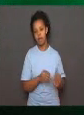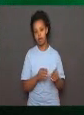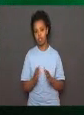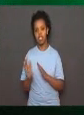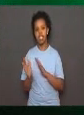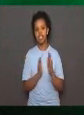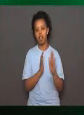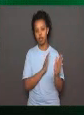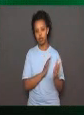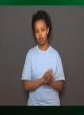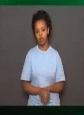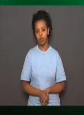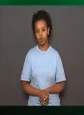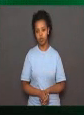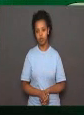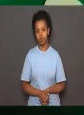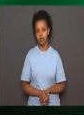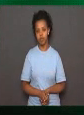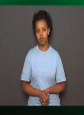Students, let's get ready.